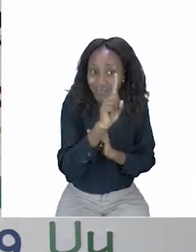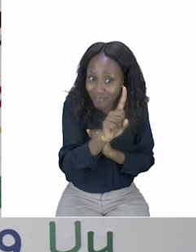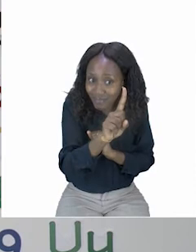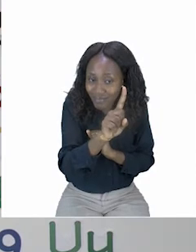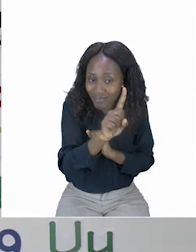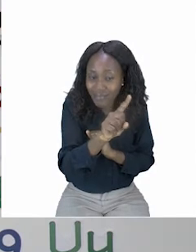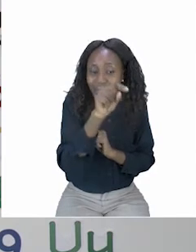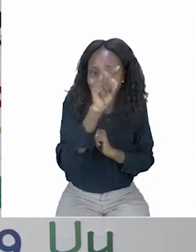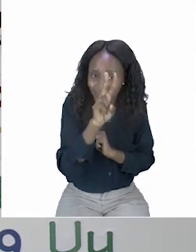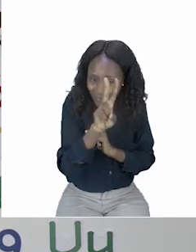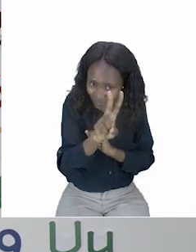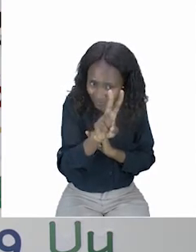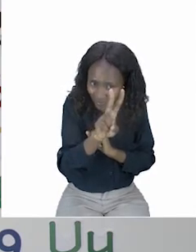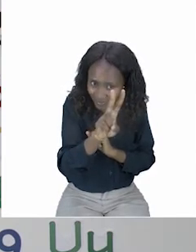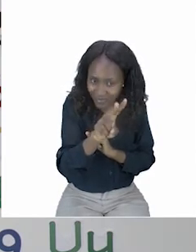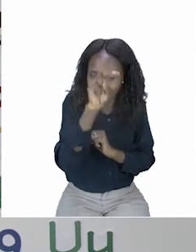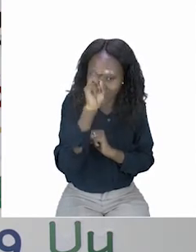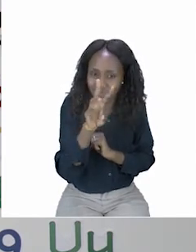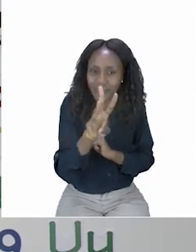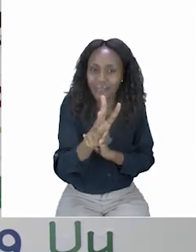1, 2,